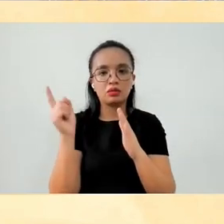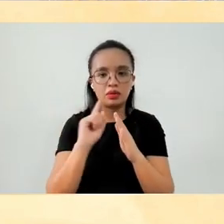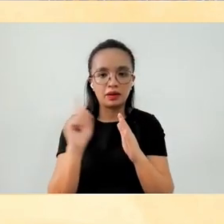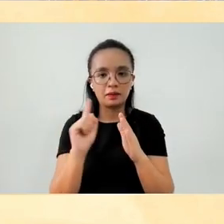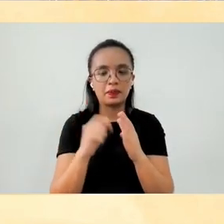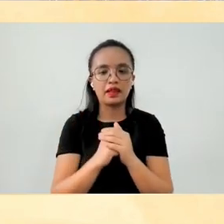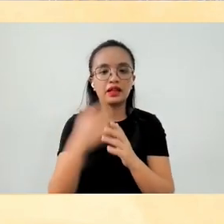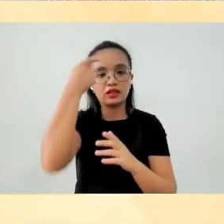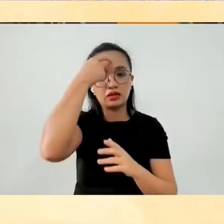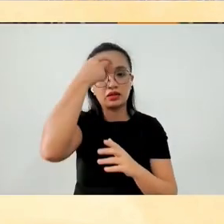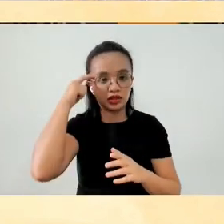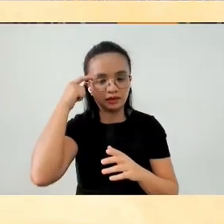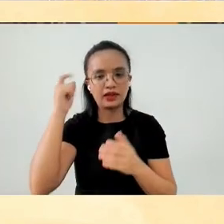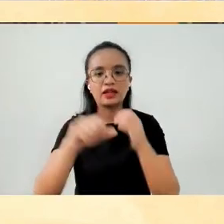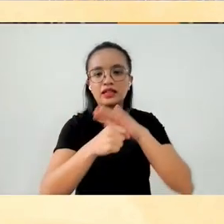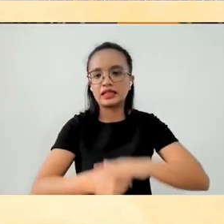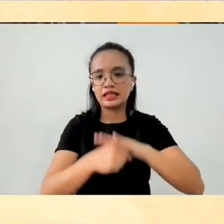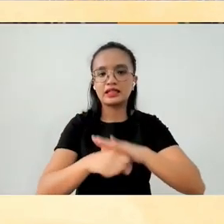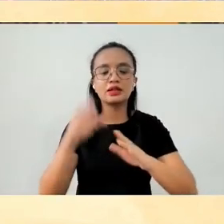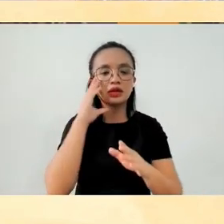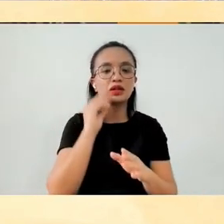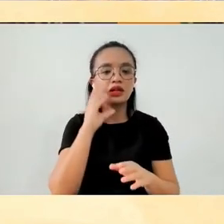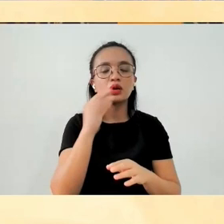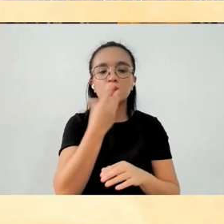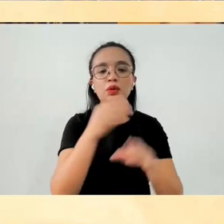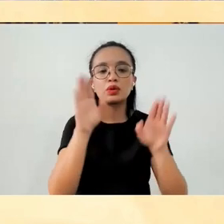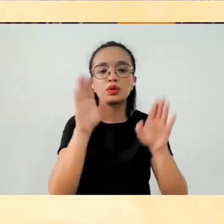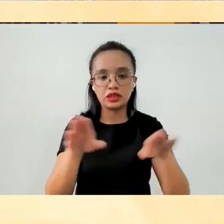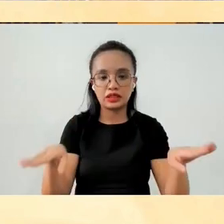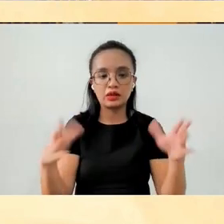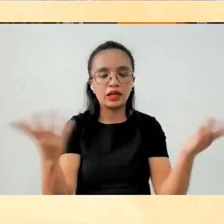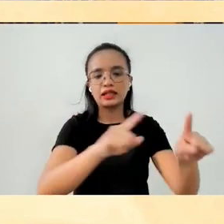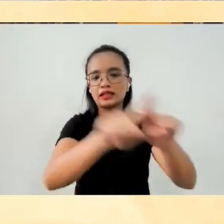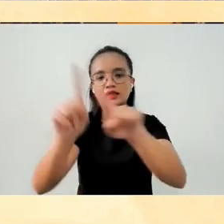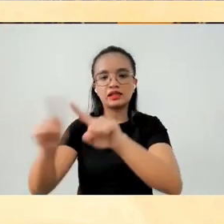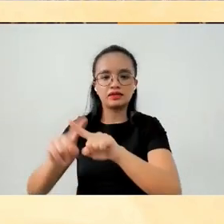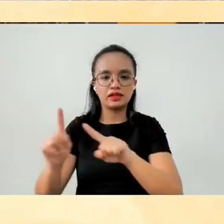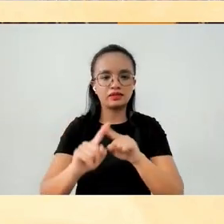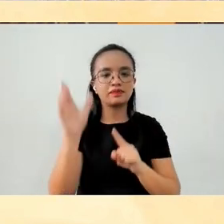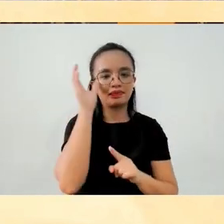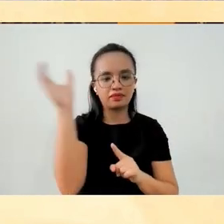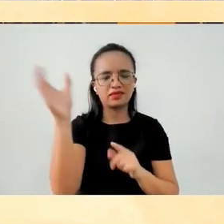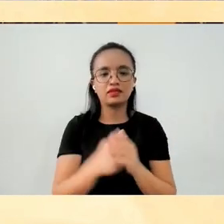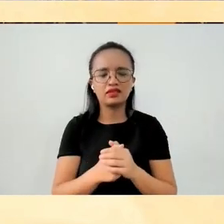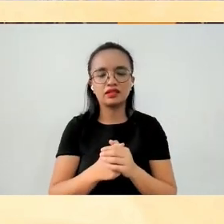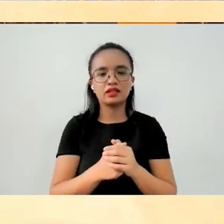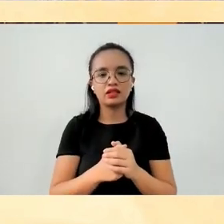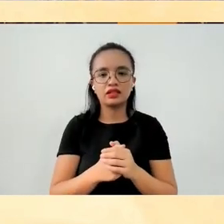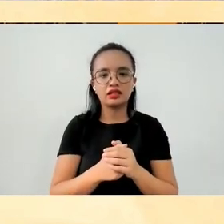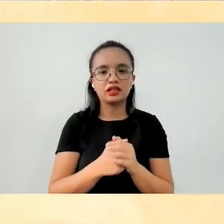the trauma and stress experience of children in different contexts. Okay, Attorney